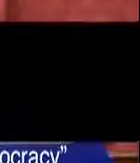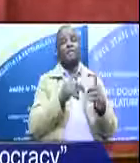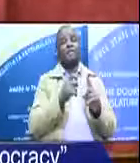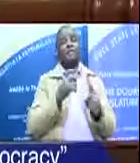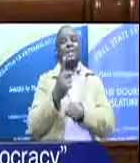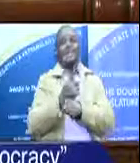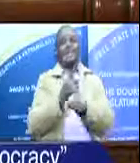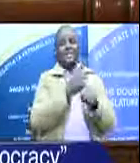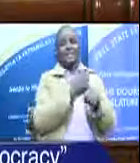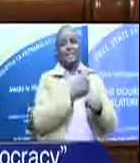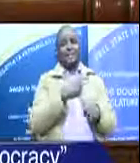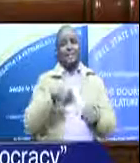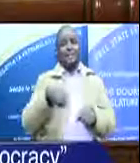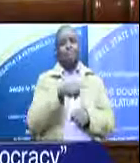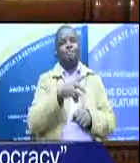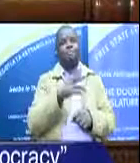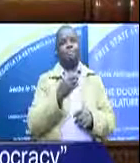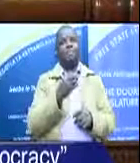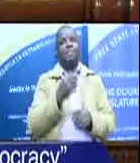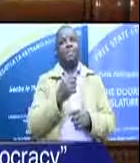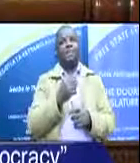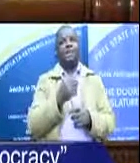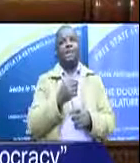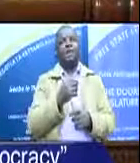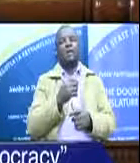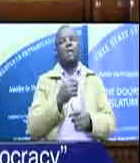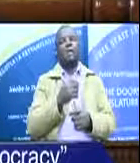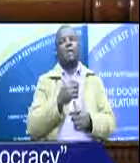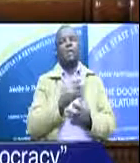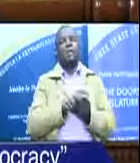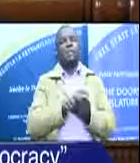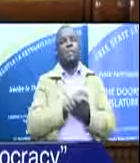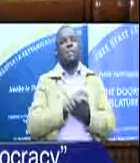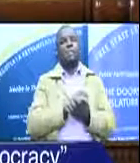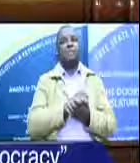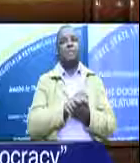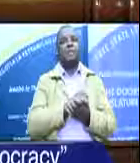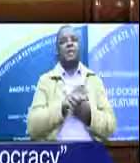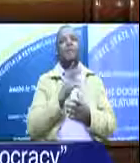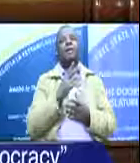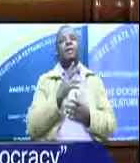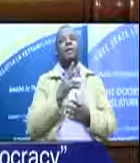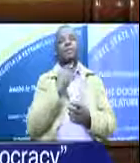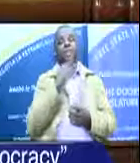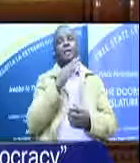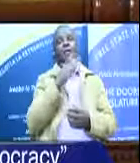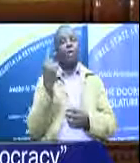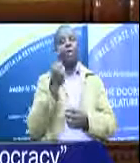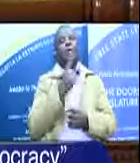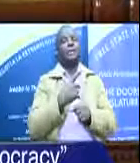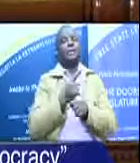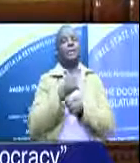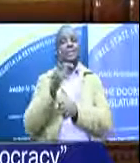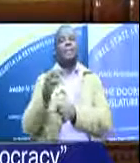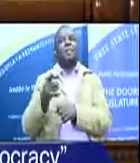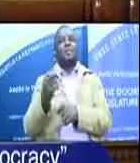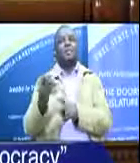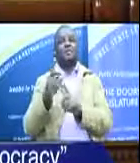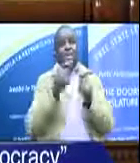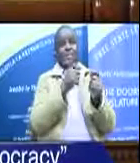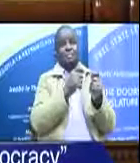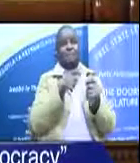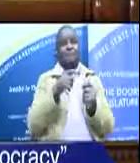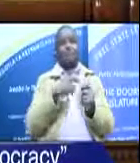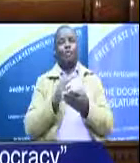a ditereke tsohle, mme re se ke ra ba le di mabatowa a senang di-team tsa di-community health care